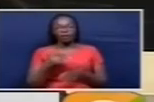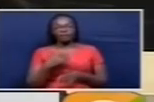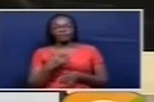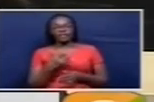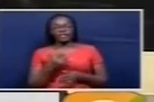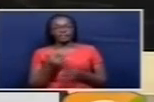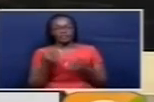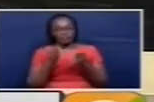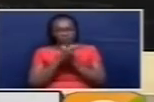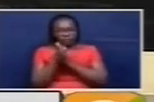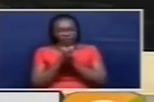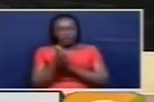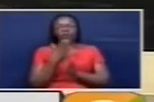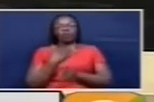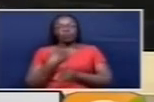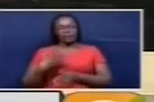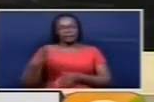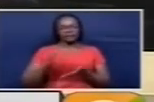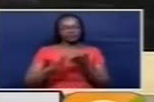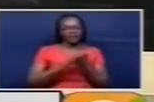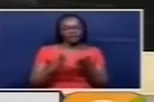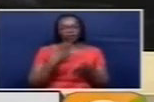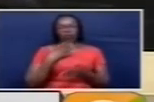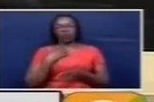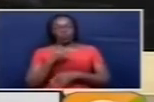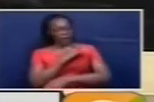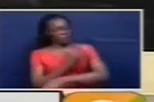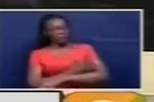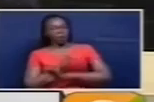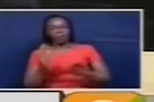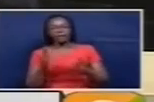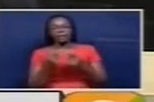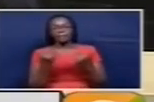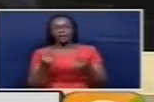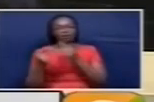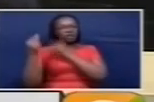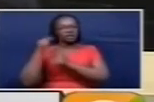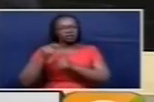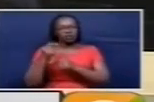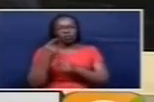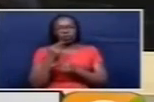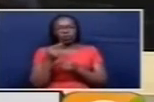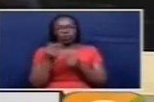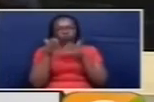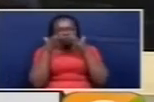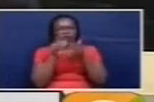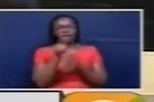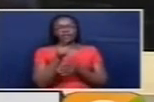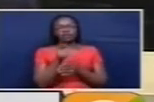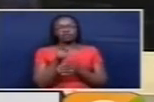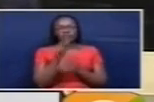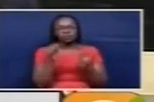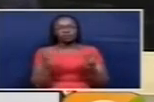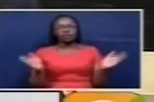you know, a get-quick-rich scheme. This generation that is looking up to you, your message to them, and indeed what you're doing to